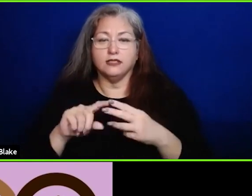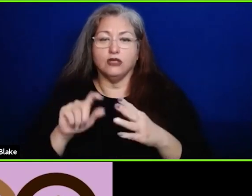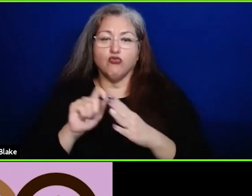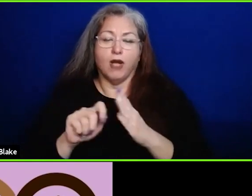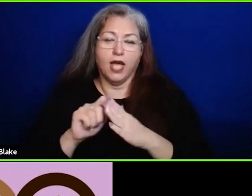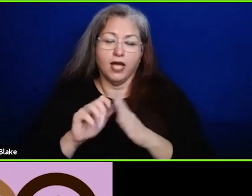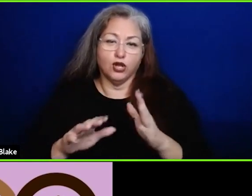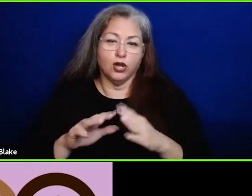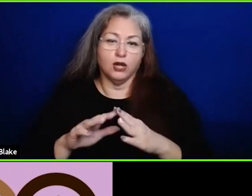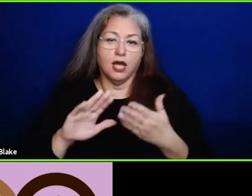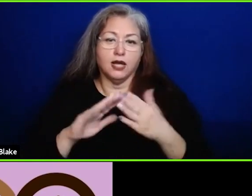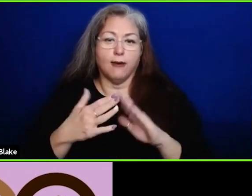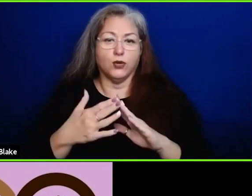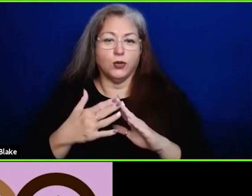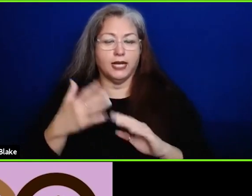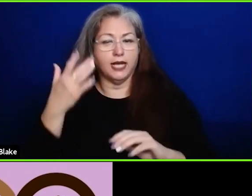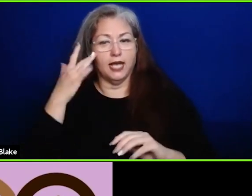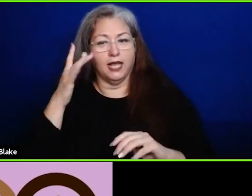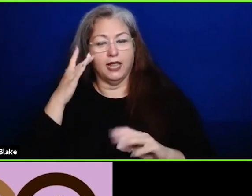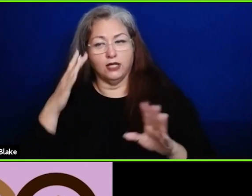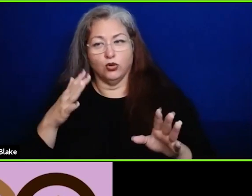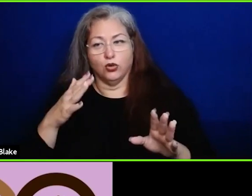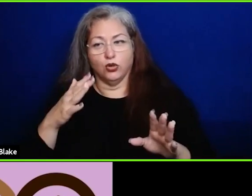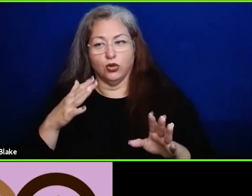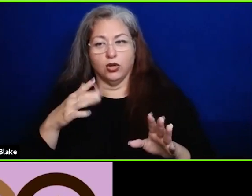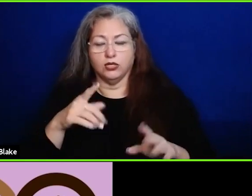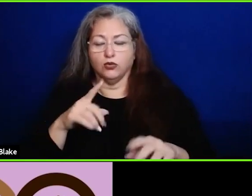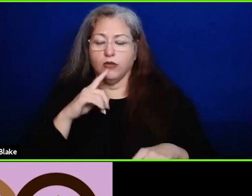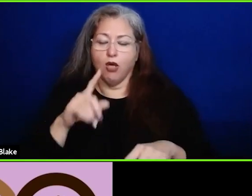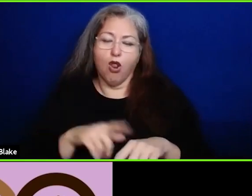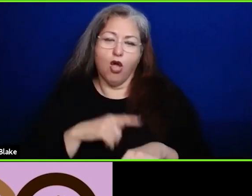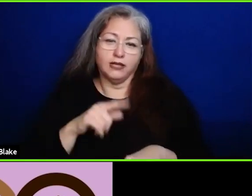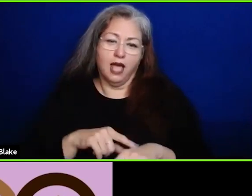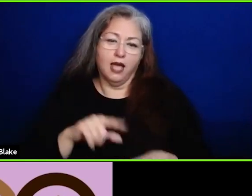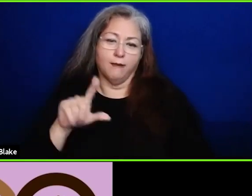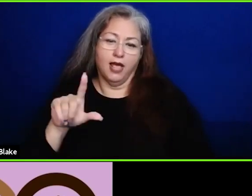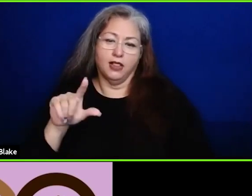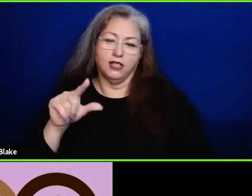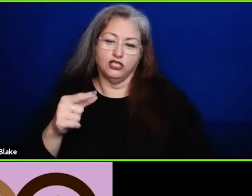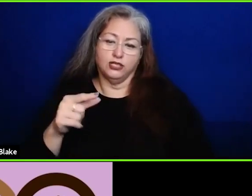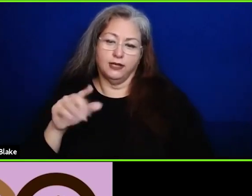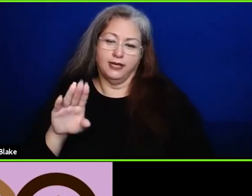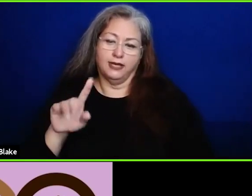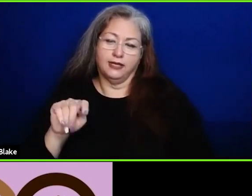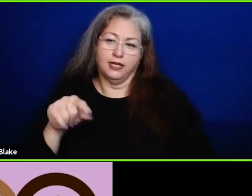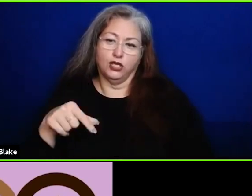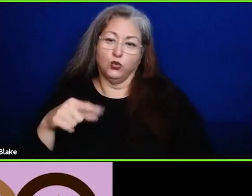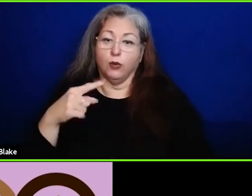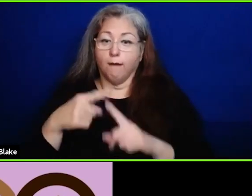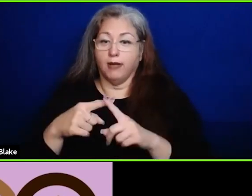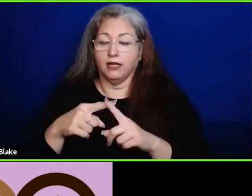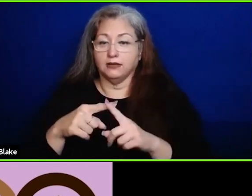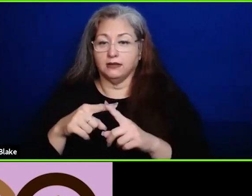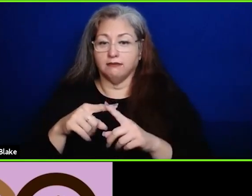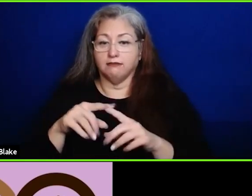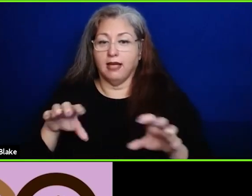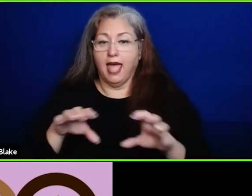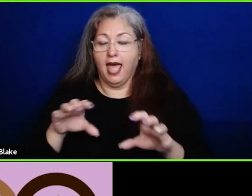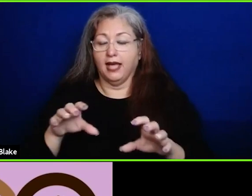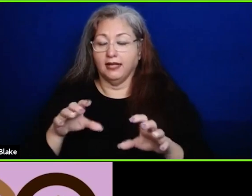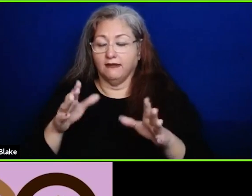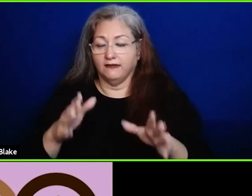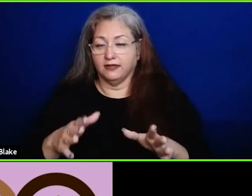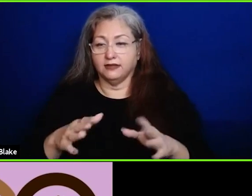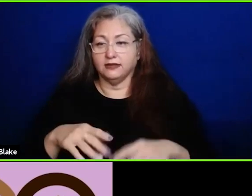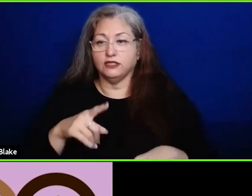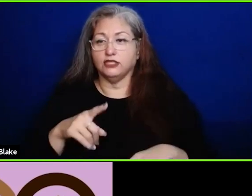community intellectual, a long time LGBTQ plus activist. She